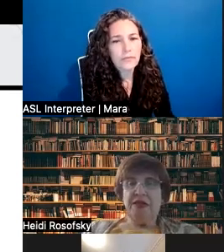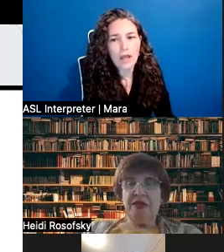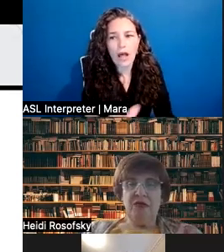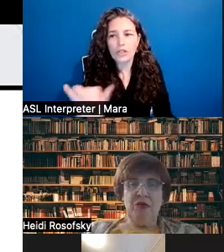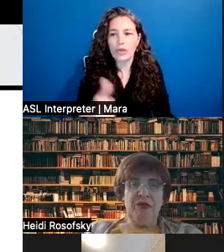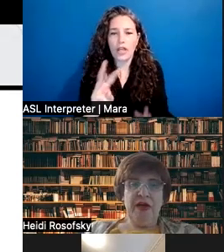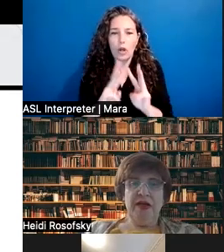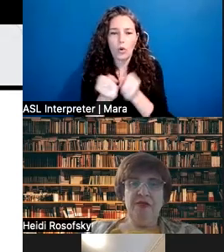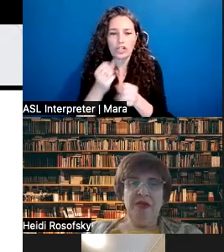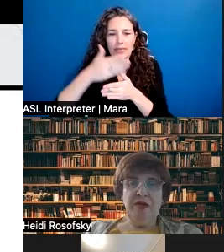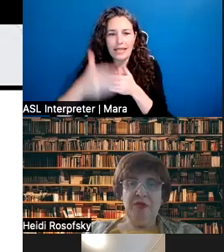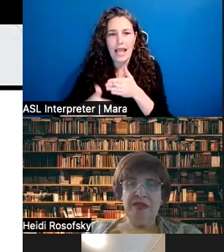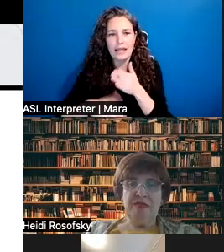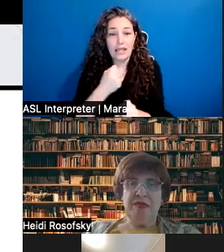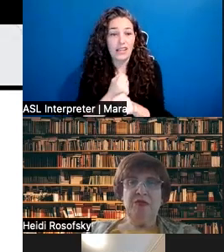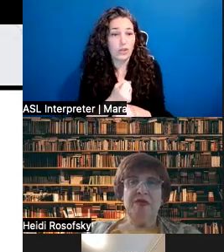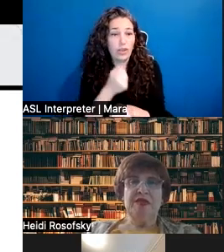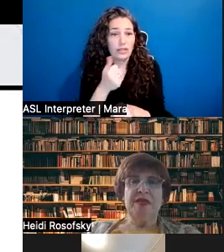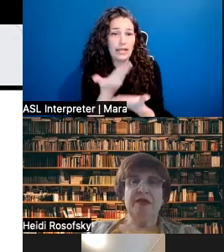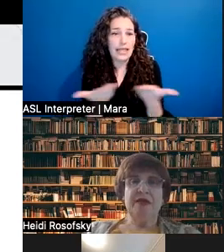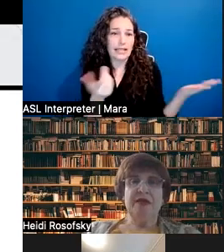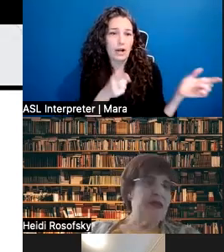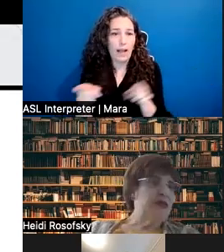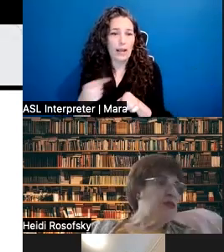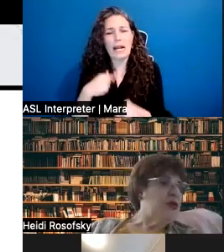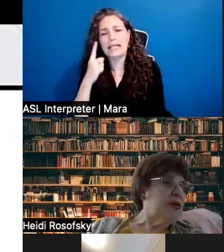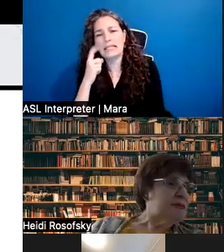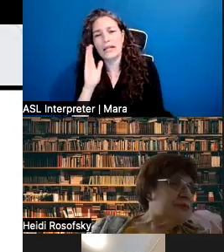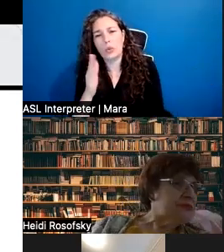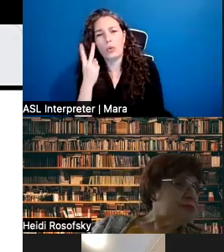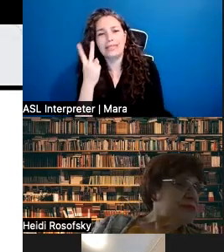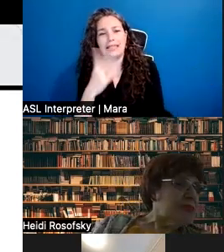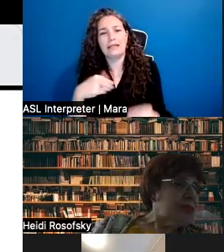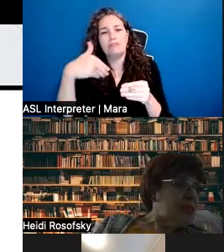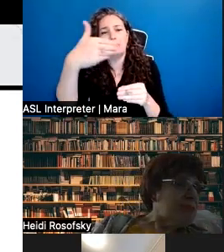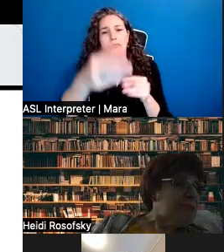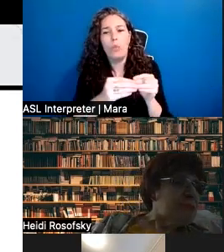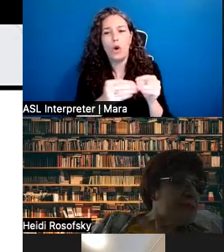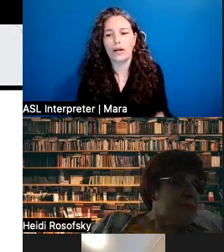So that's kind of what we've got coming up, but I suspect we'll be seeing more.